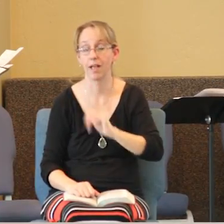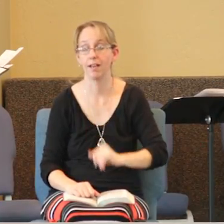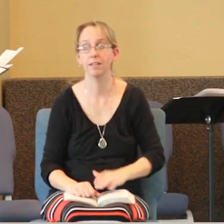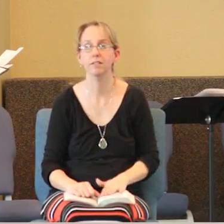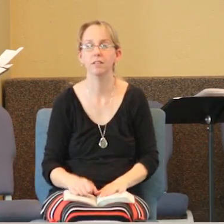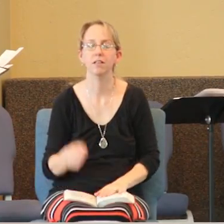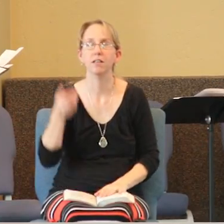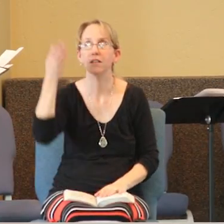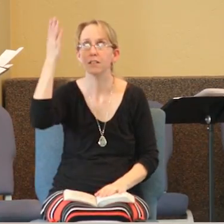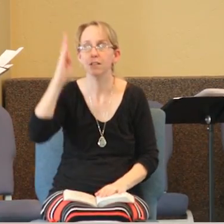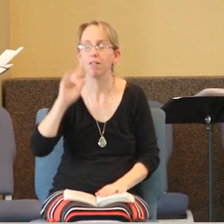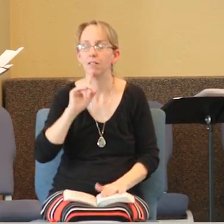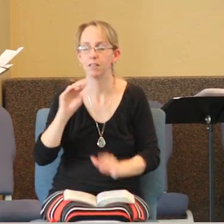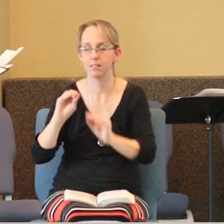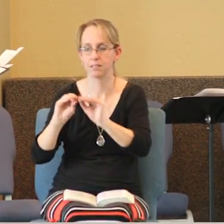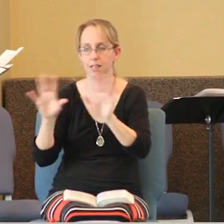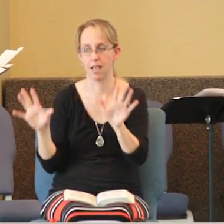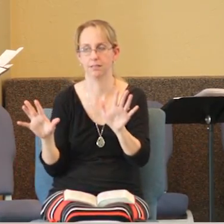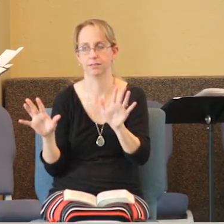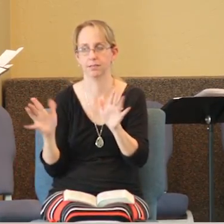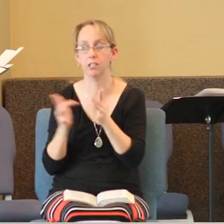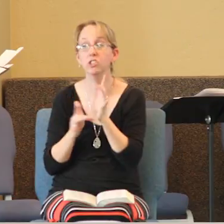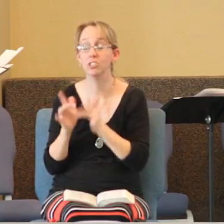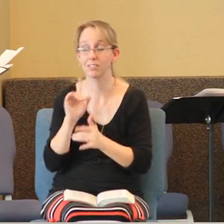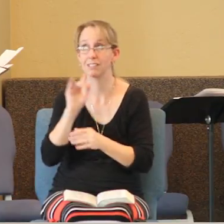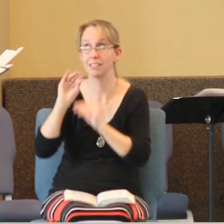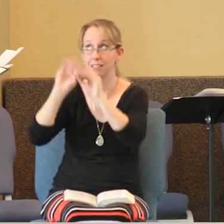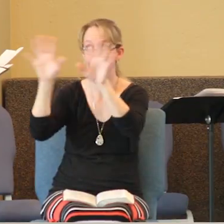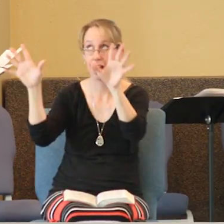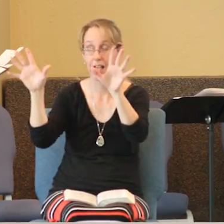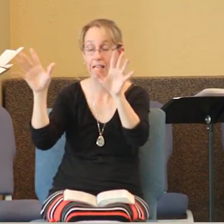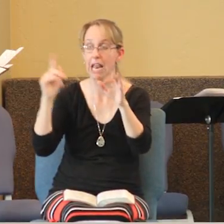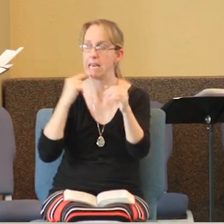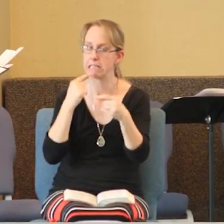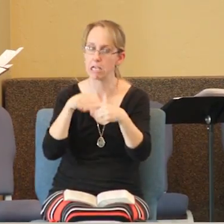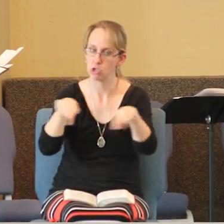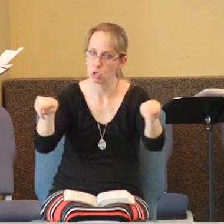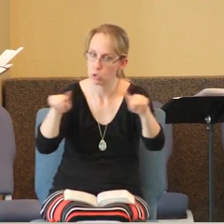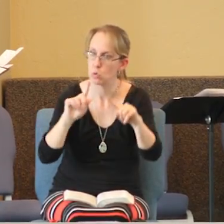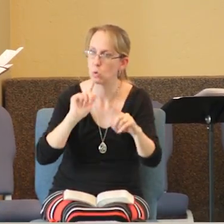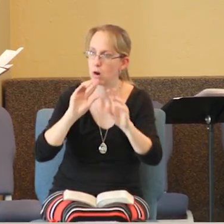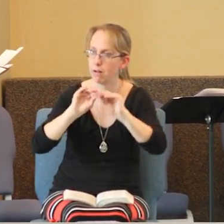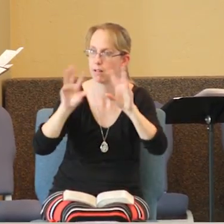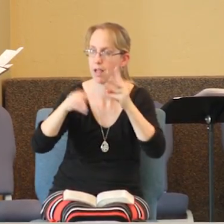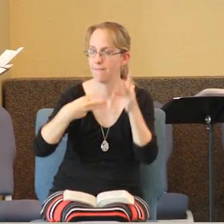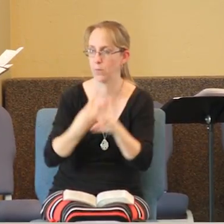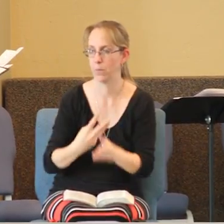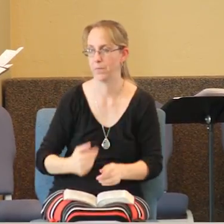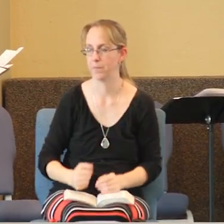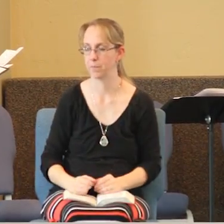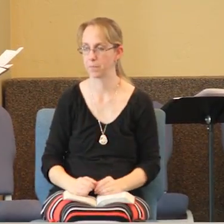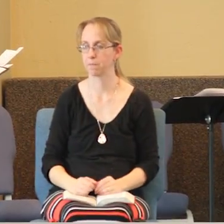God is light. Jesus said He's light. He said, you are the light of the world.